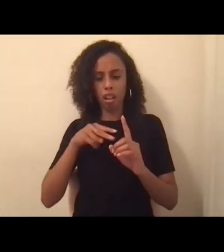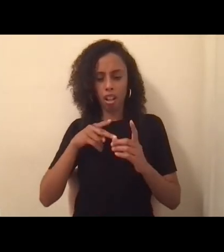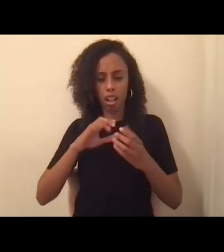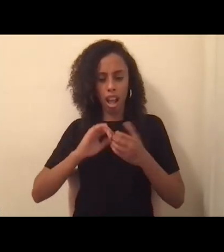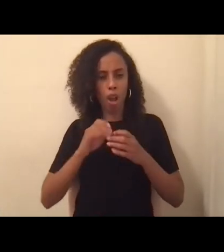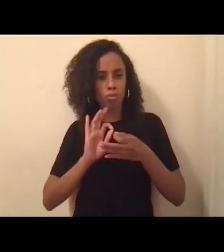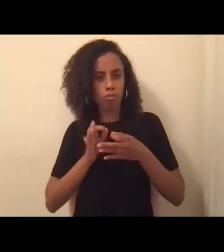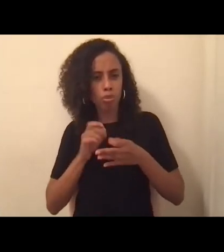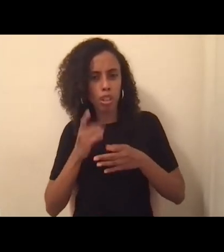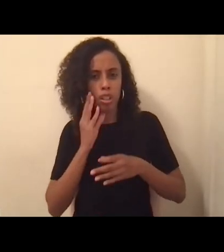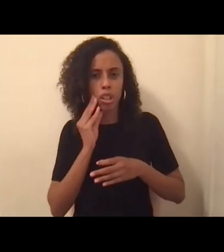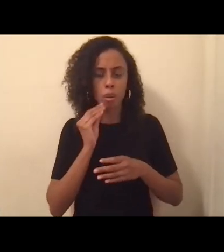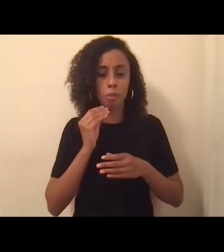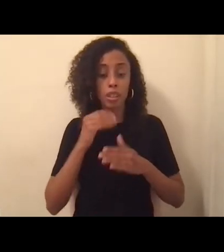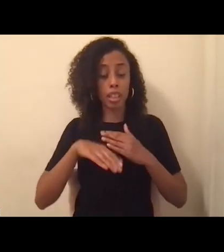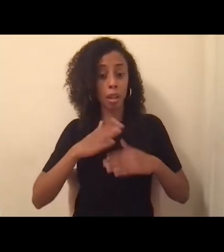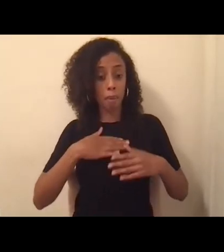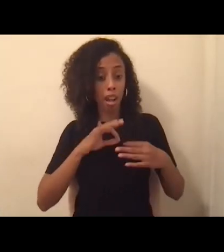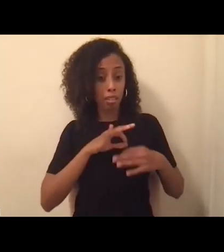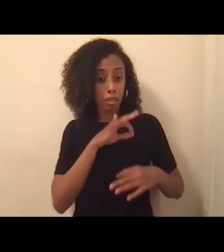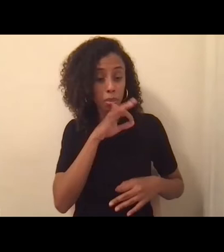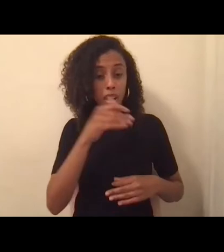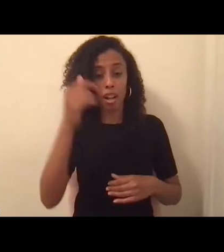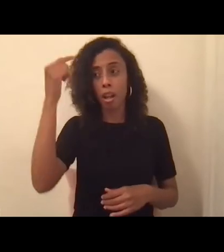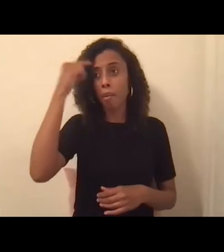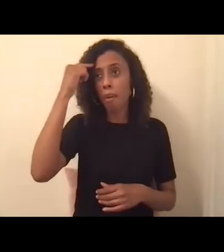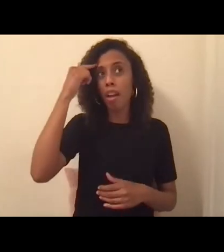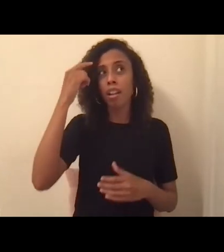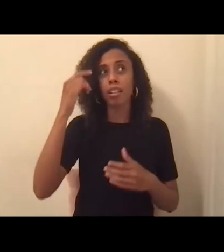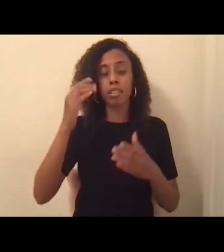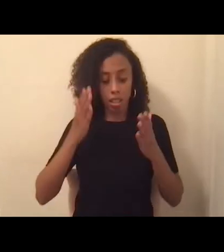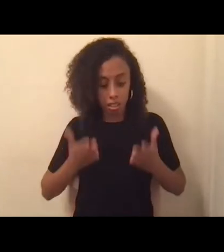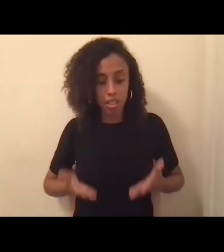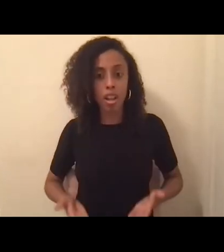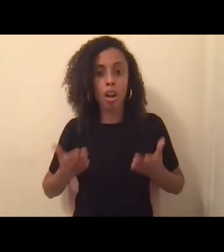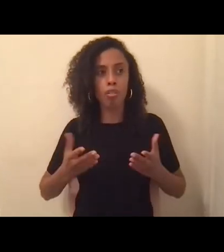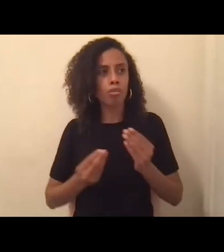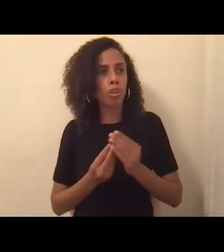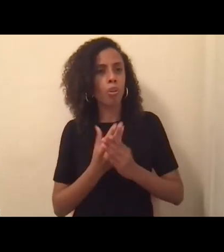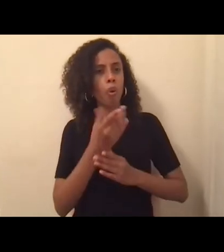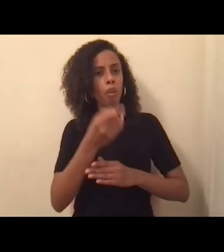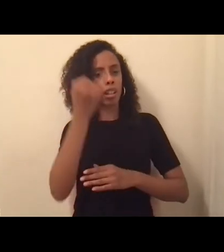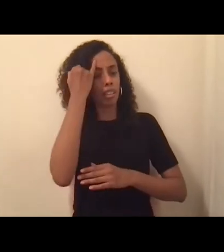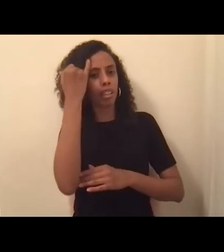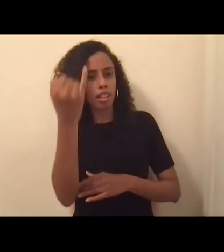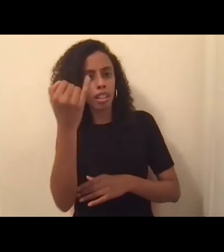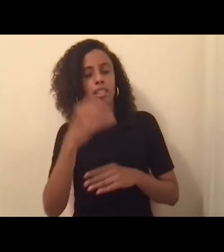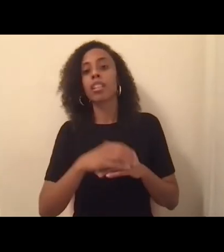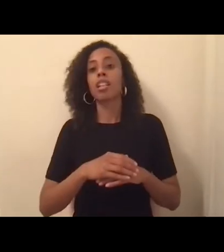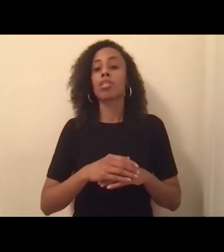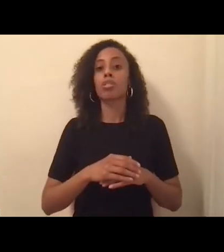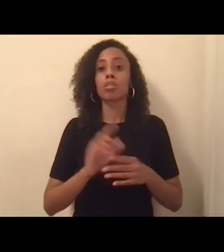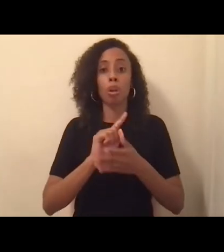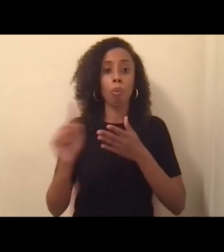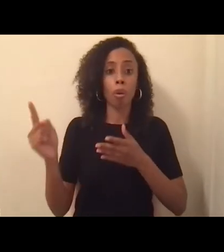to, in my own spirit and mind and being, grow these ideas. And so last week we talked a